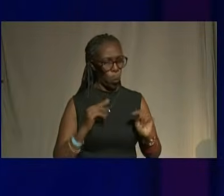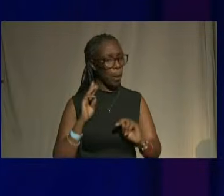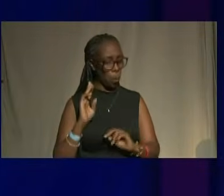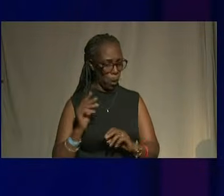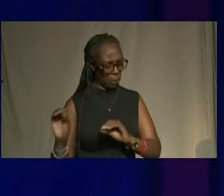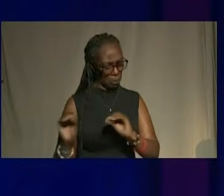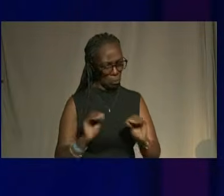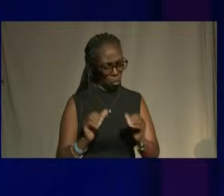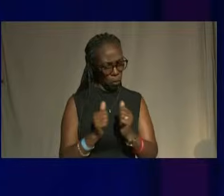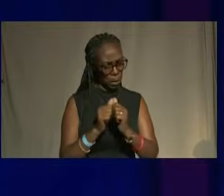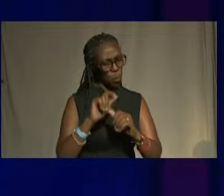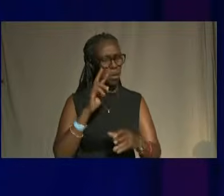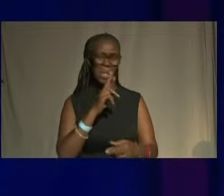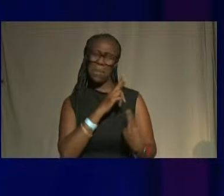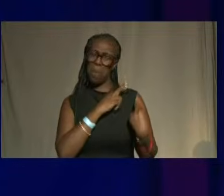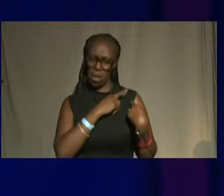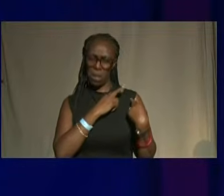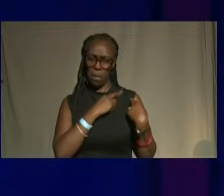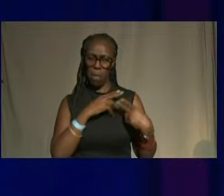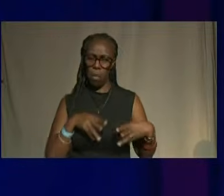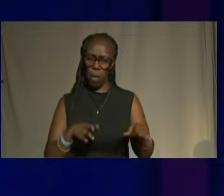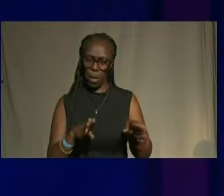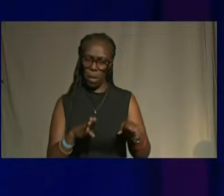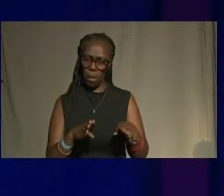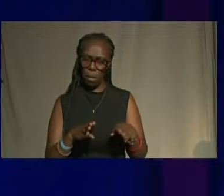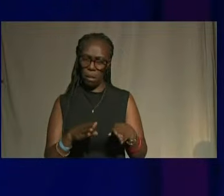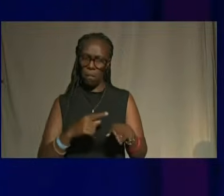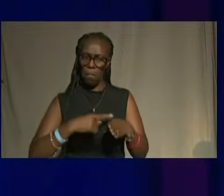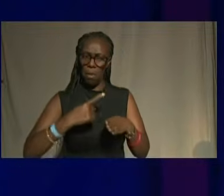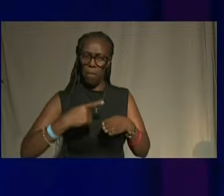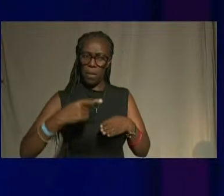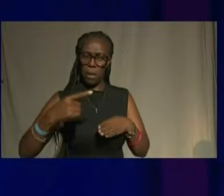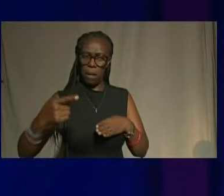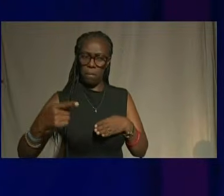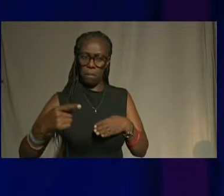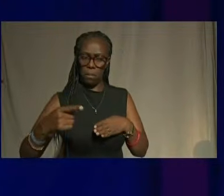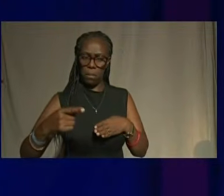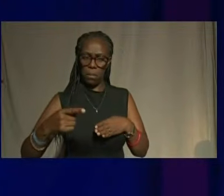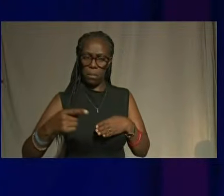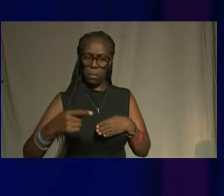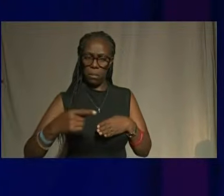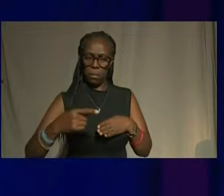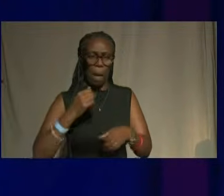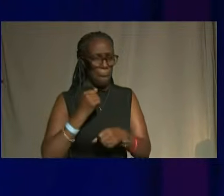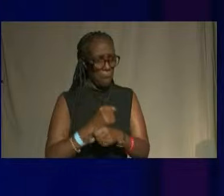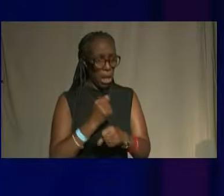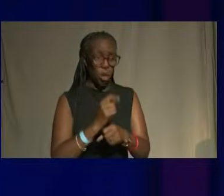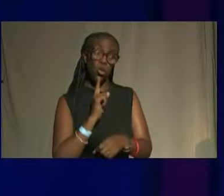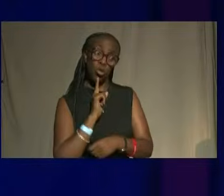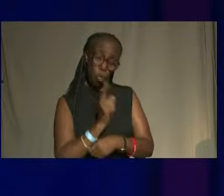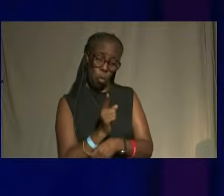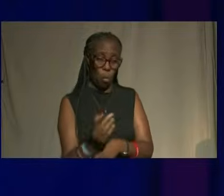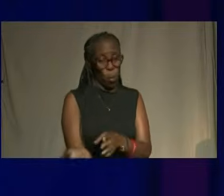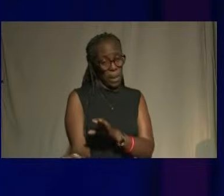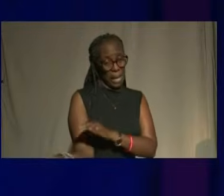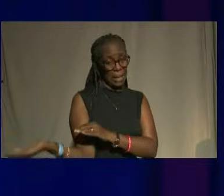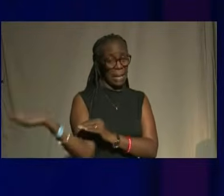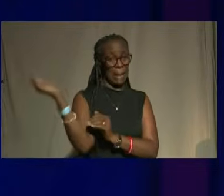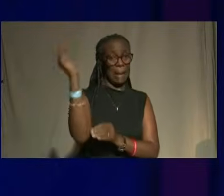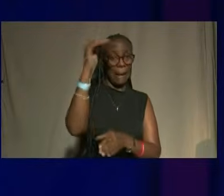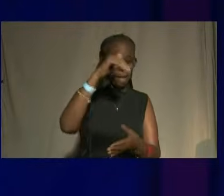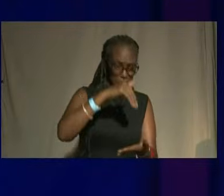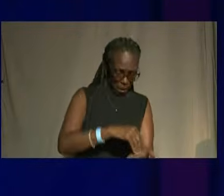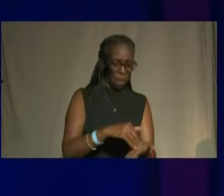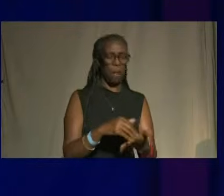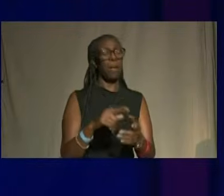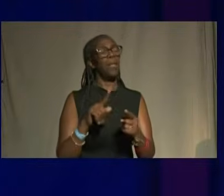time, ensuring that we continue to give back to Jamaicans. You've seen us do the reverse income tax. You've seen